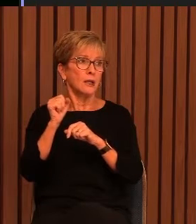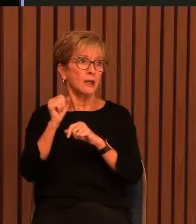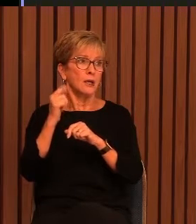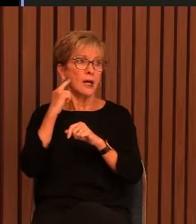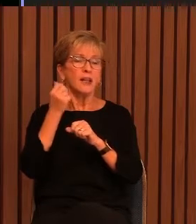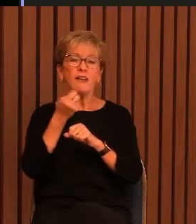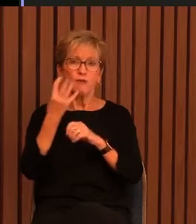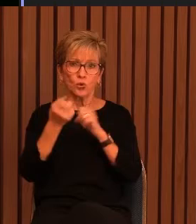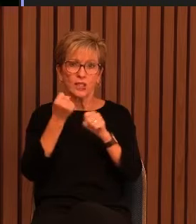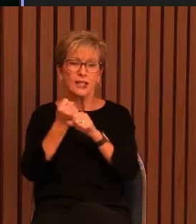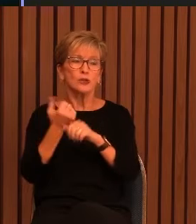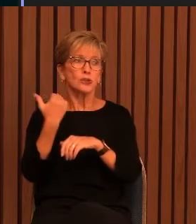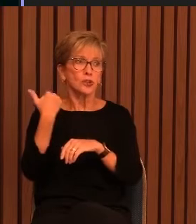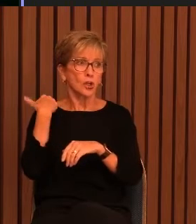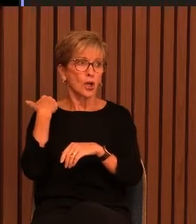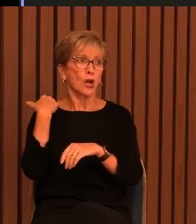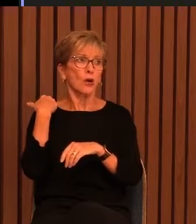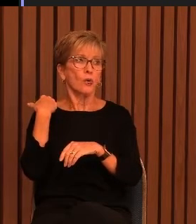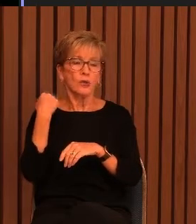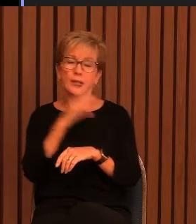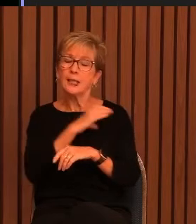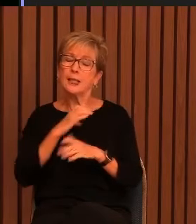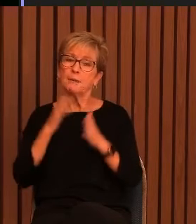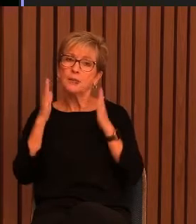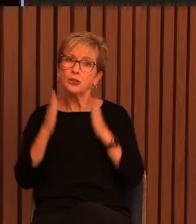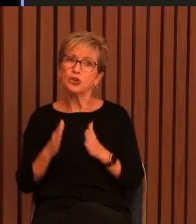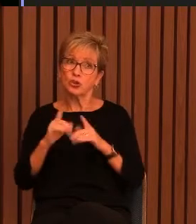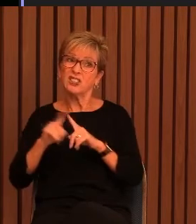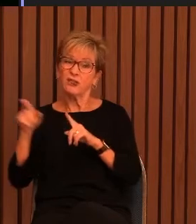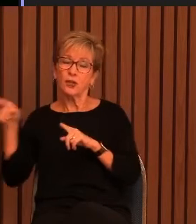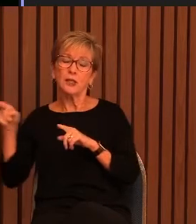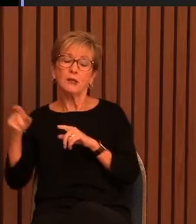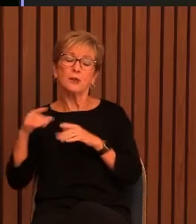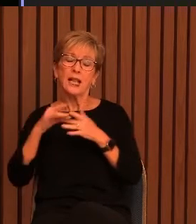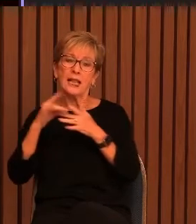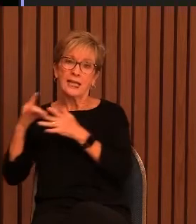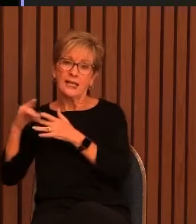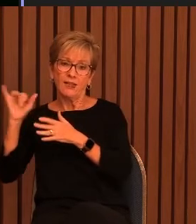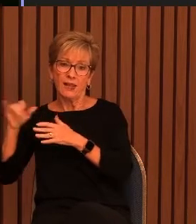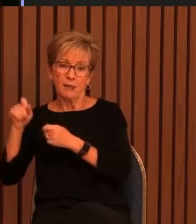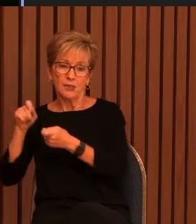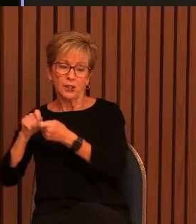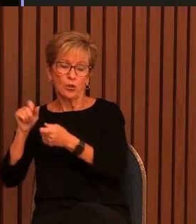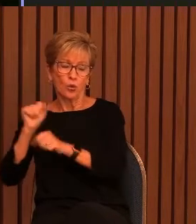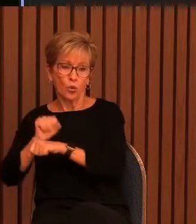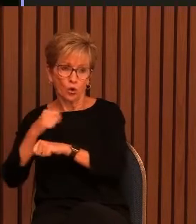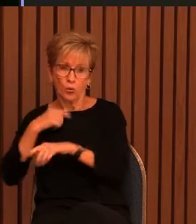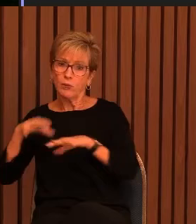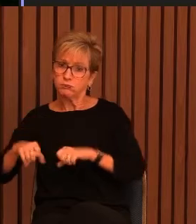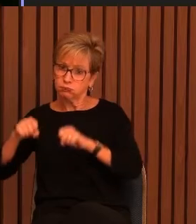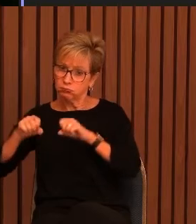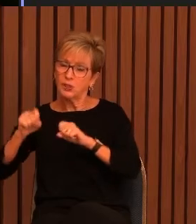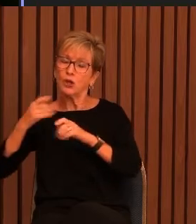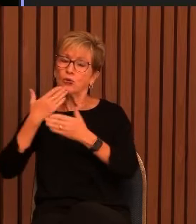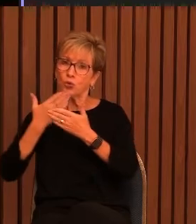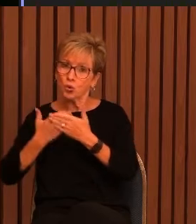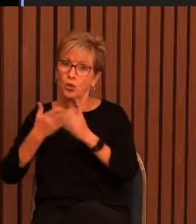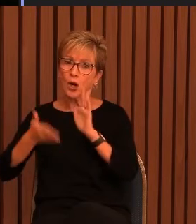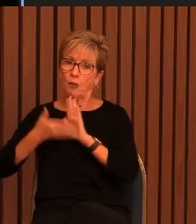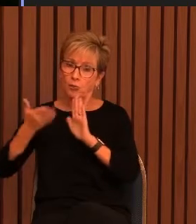years ago, when a different commissioner was leading the particular work, we were developing a very good operational